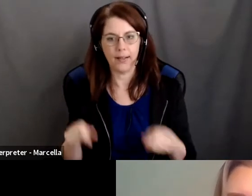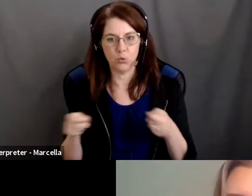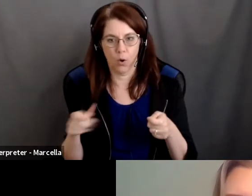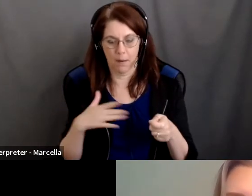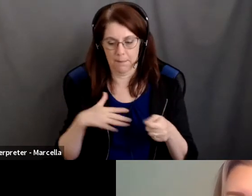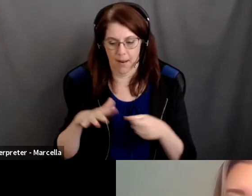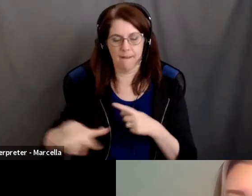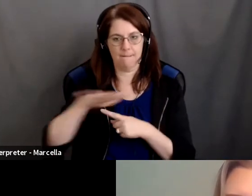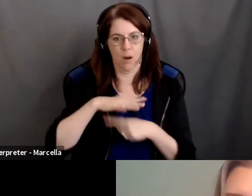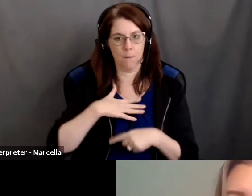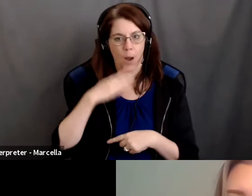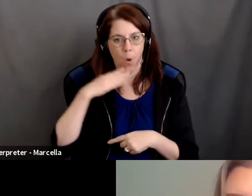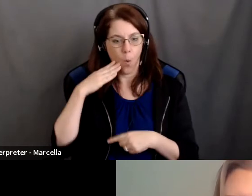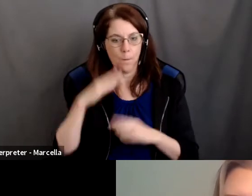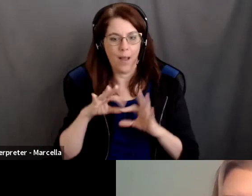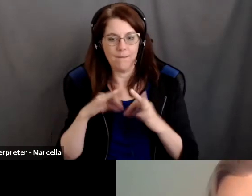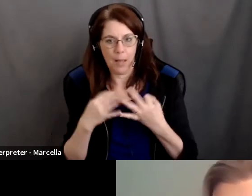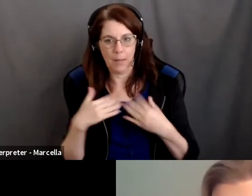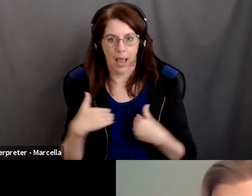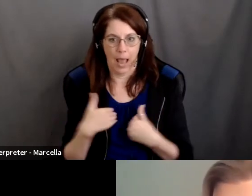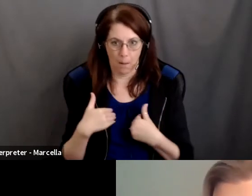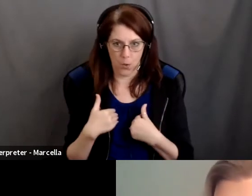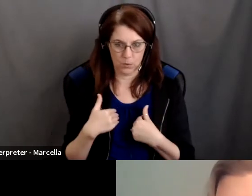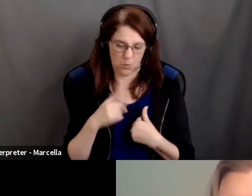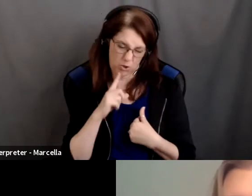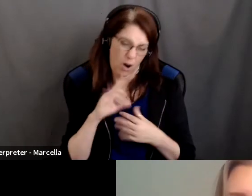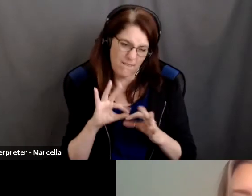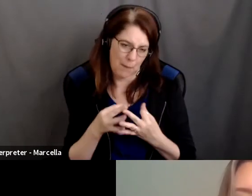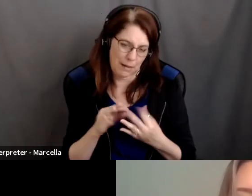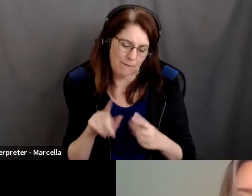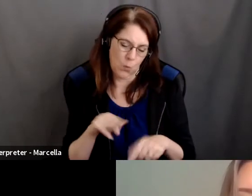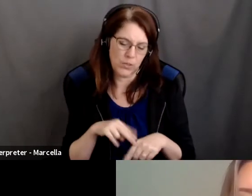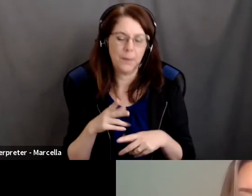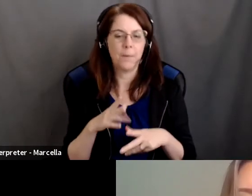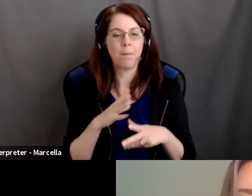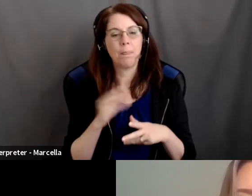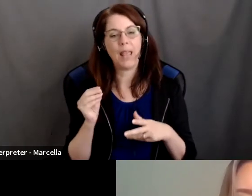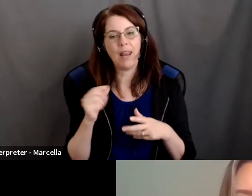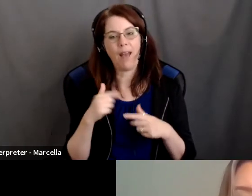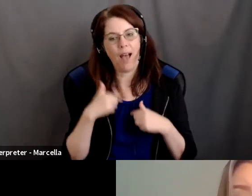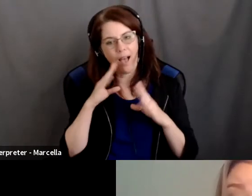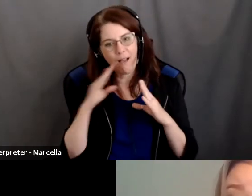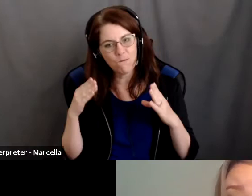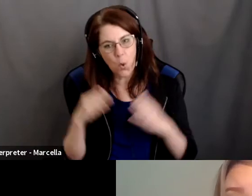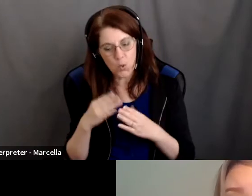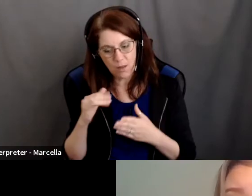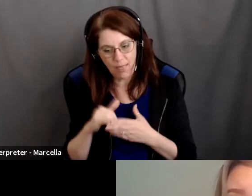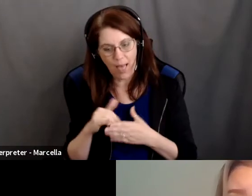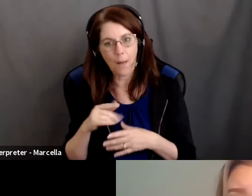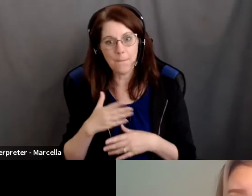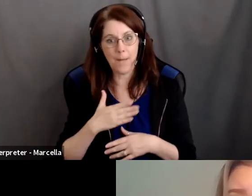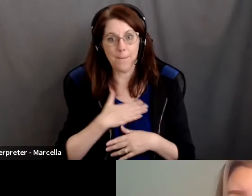environment around me, my home, my family, my animals, which are family, obviously. And I focus on that, but I know that